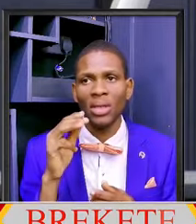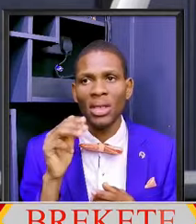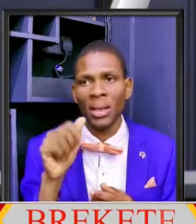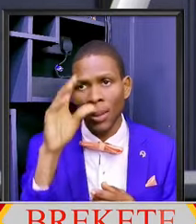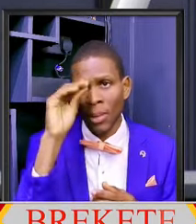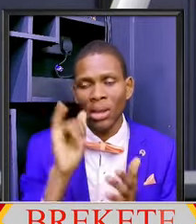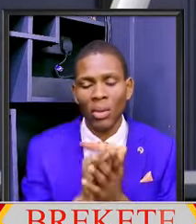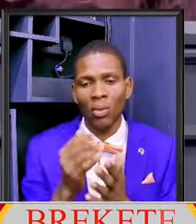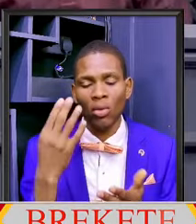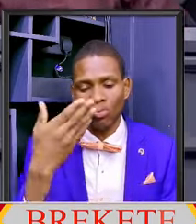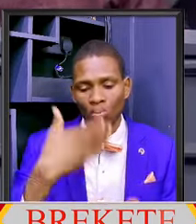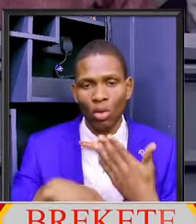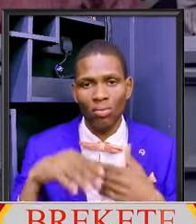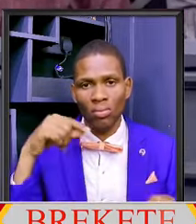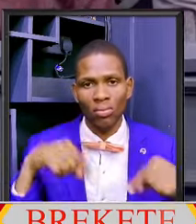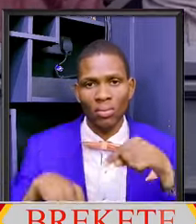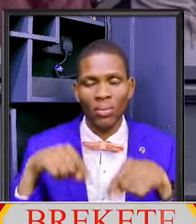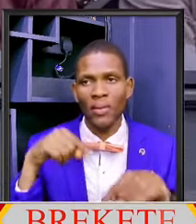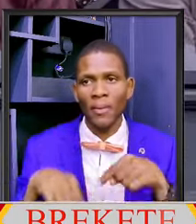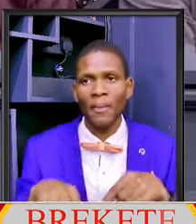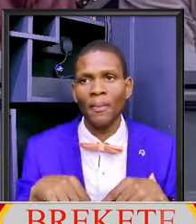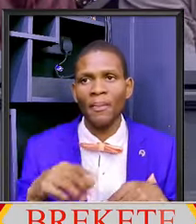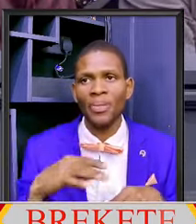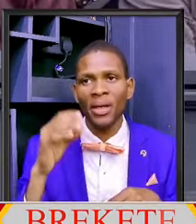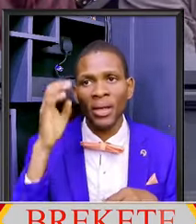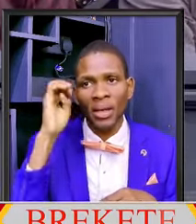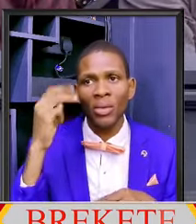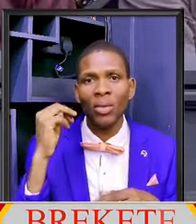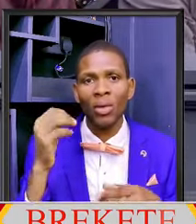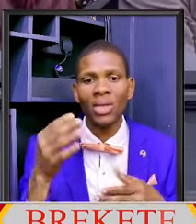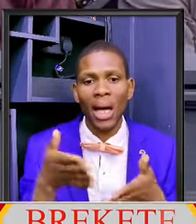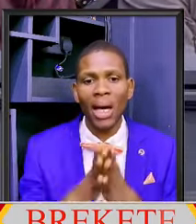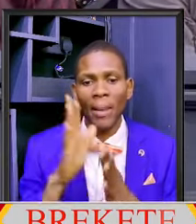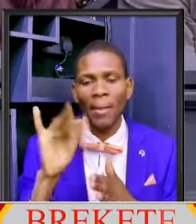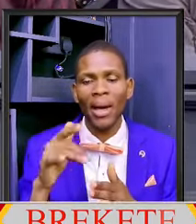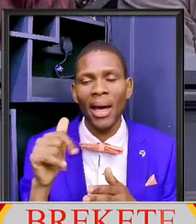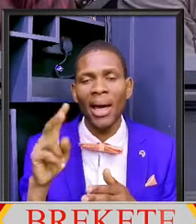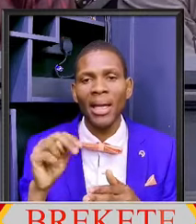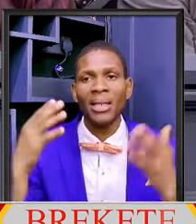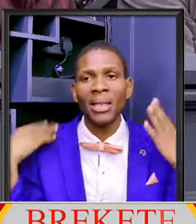who was born crippled. And he was asked by an angel,